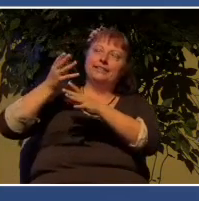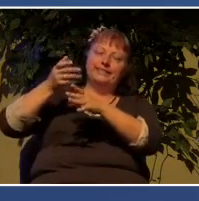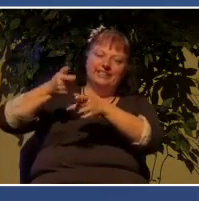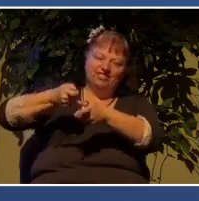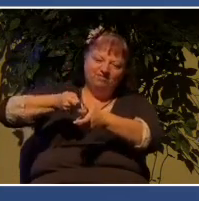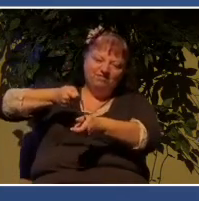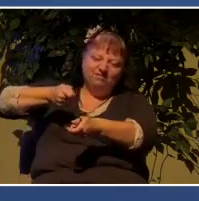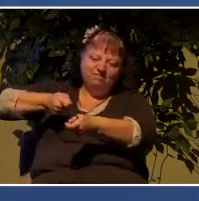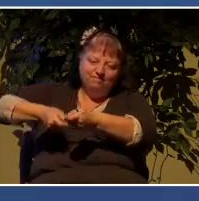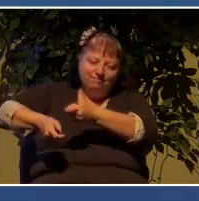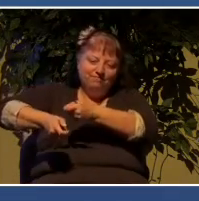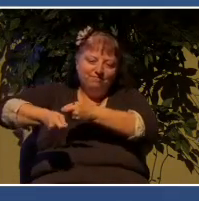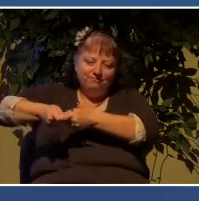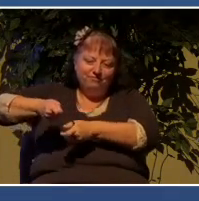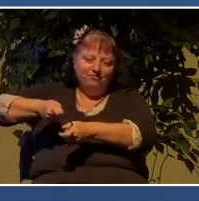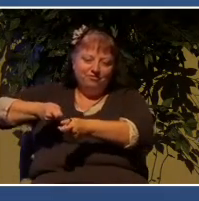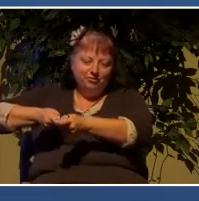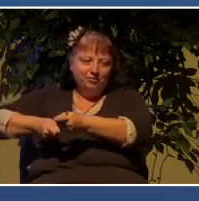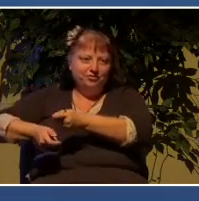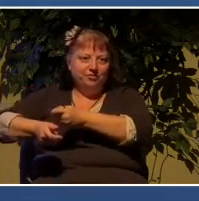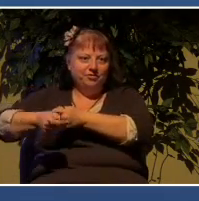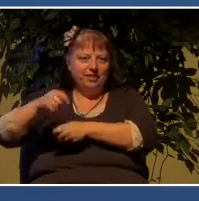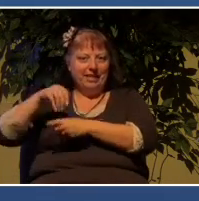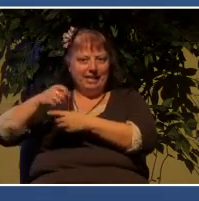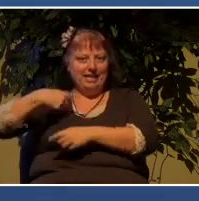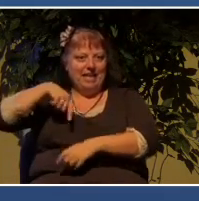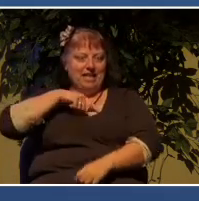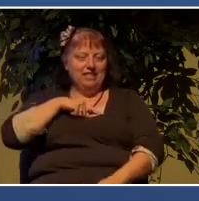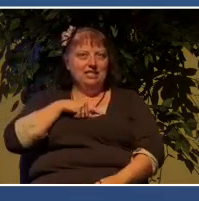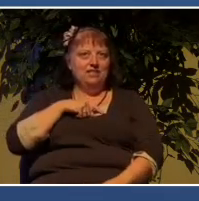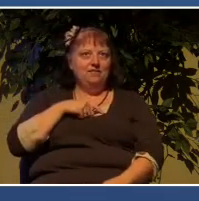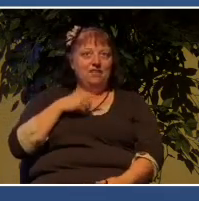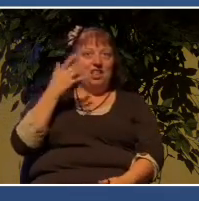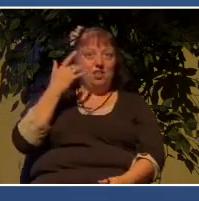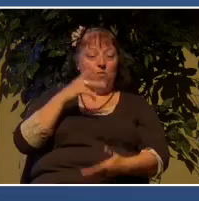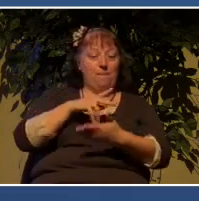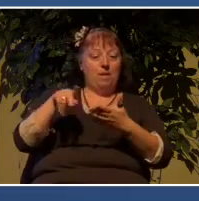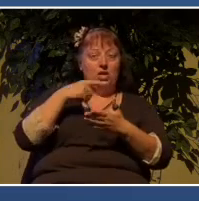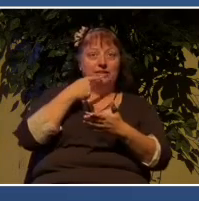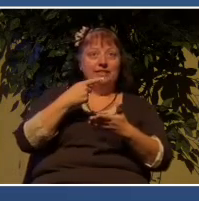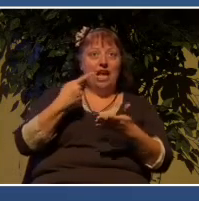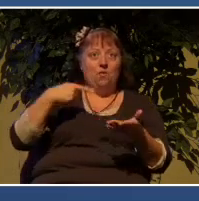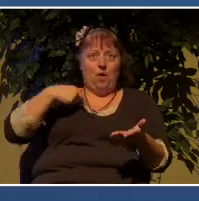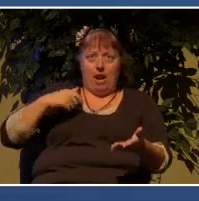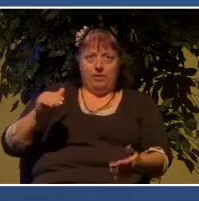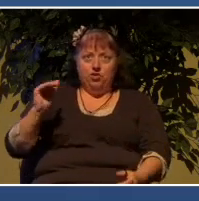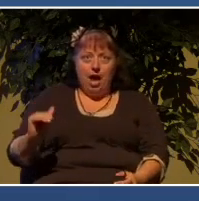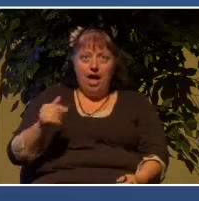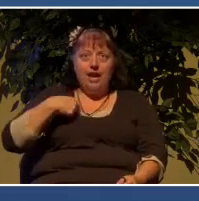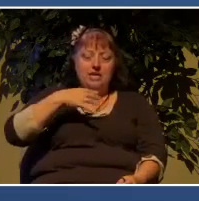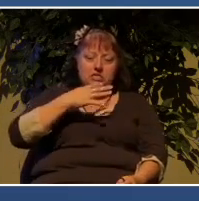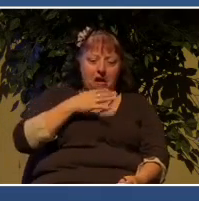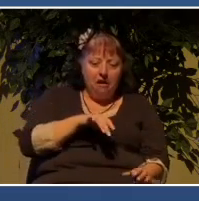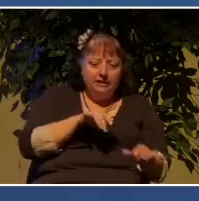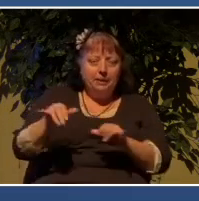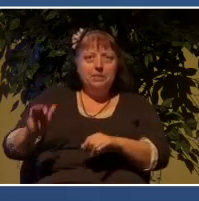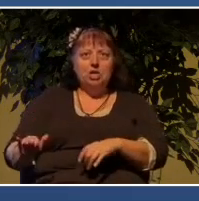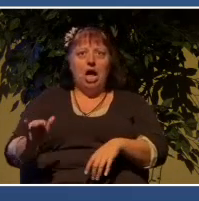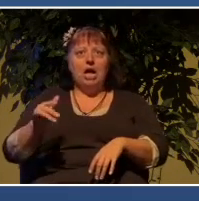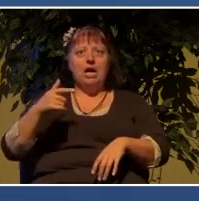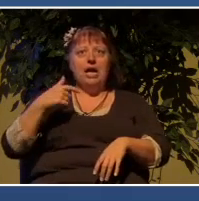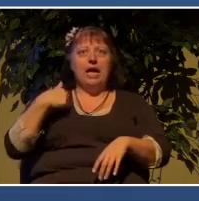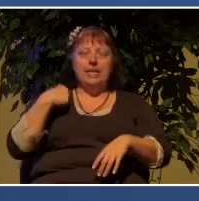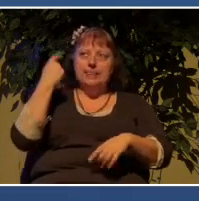in Christ, which is why he says, when I was a child, I talked like a child, I thought like a child, I reasoned like a child. When I became a